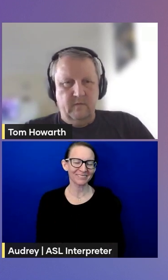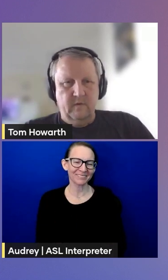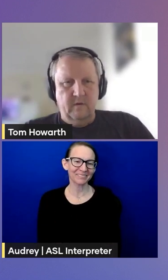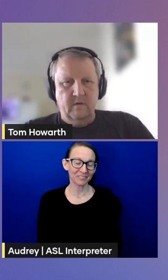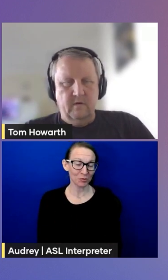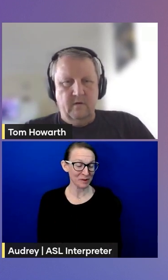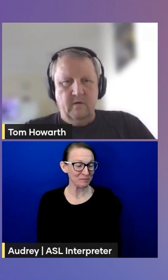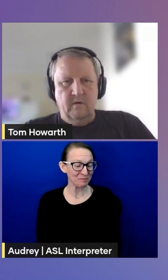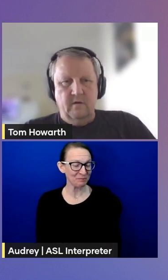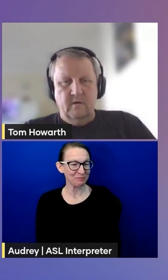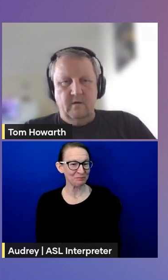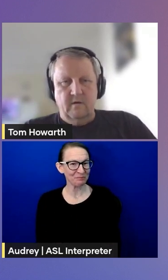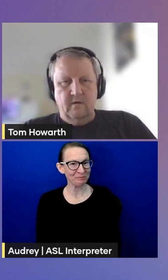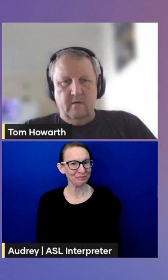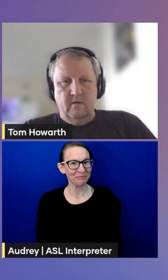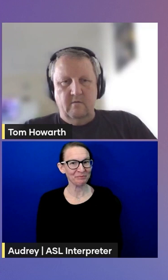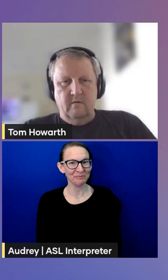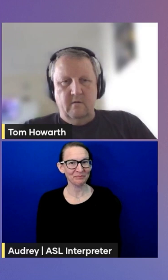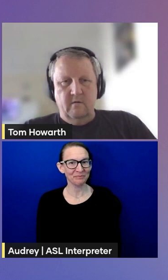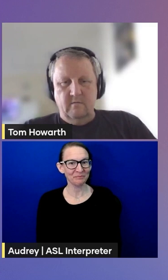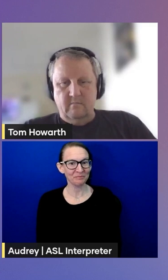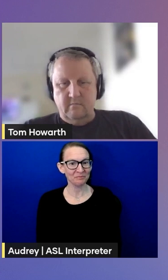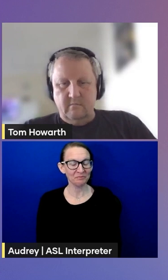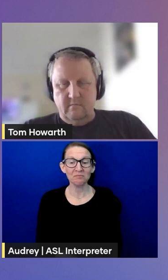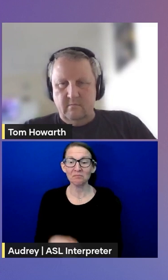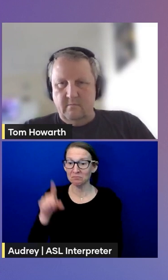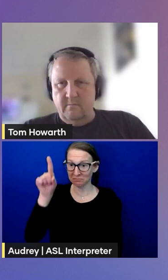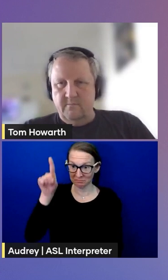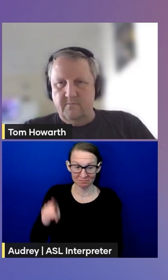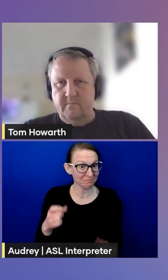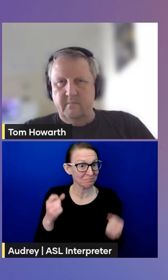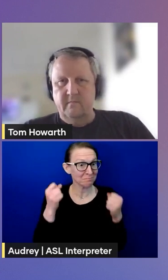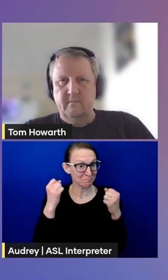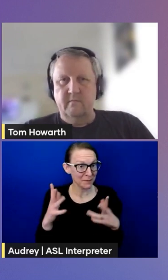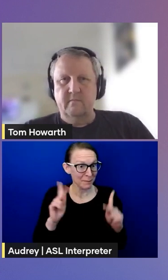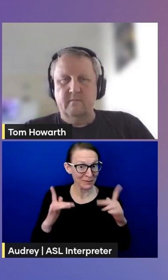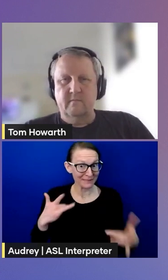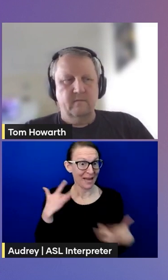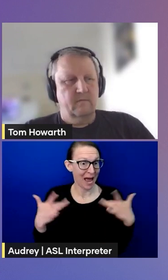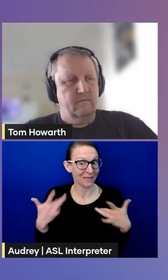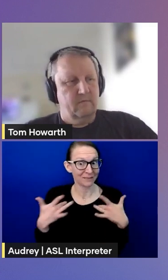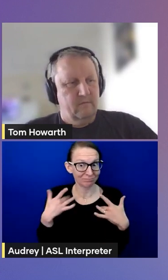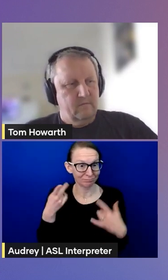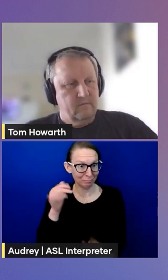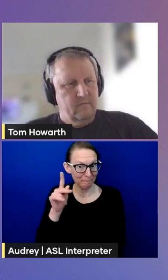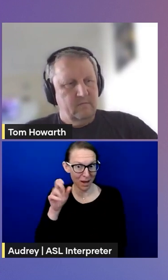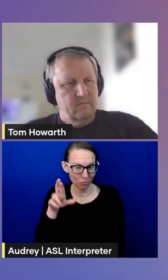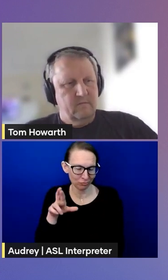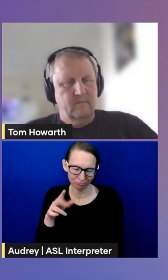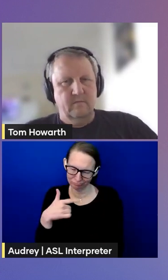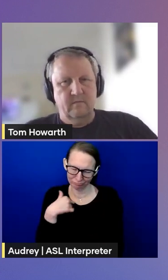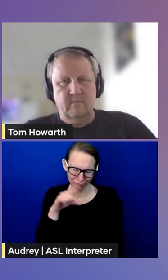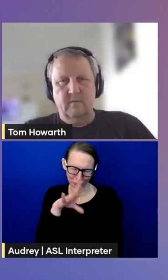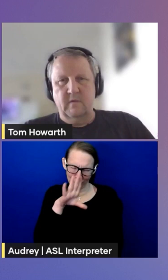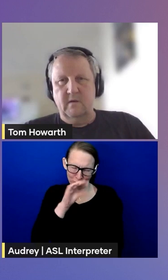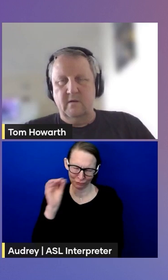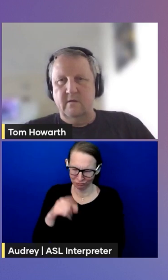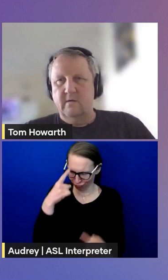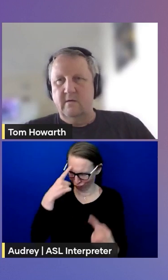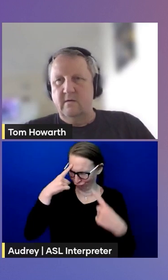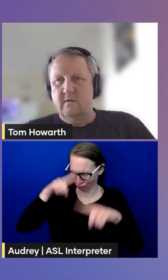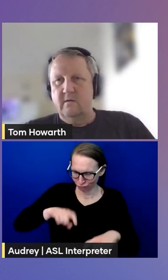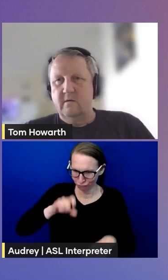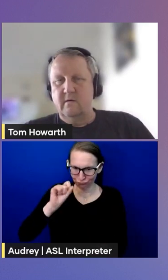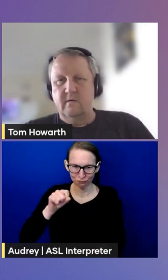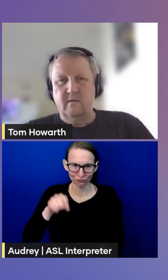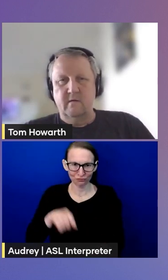Right. So there's a lot of people excited about Packer, and I 100% agree, because it's one of those